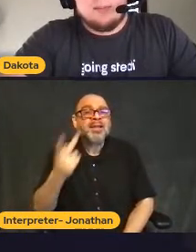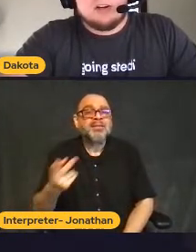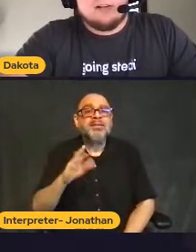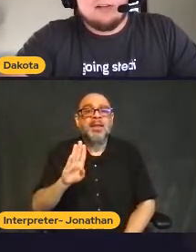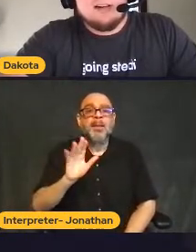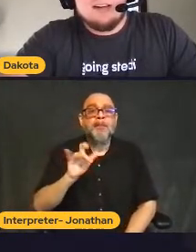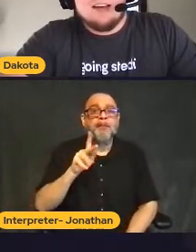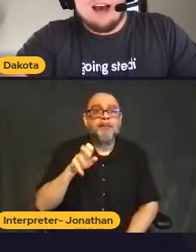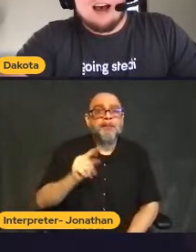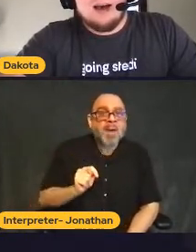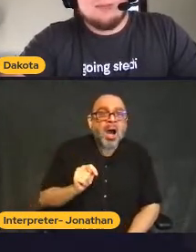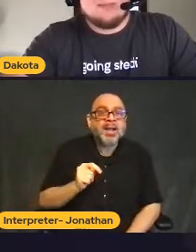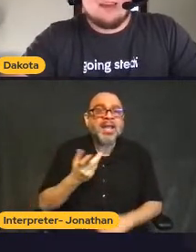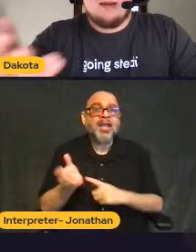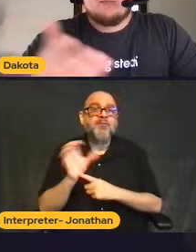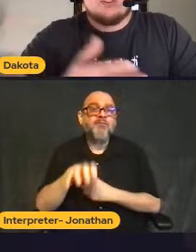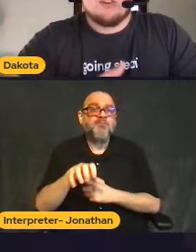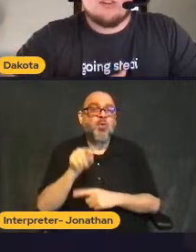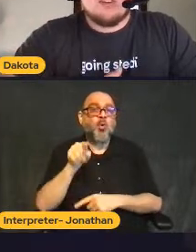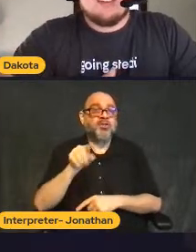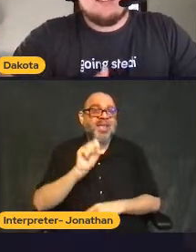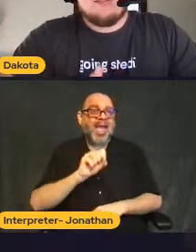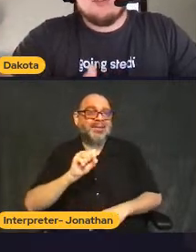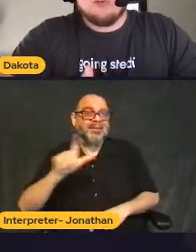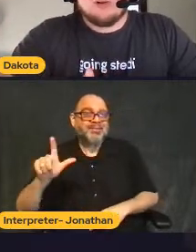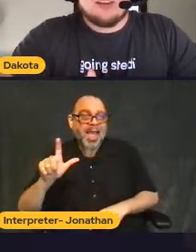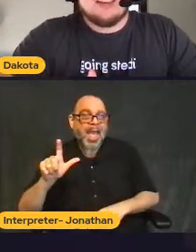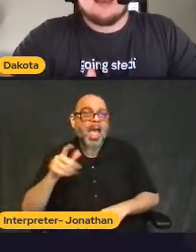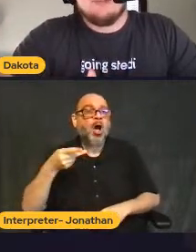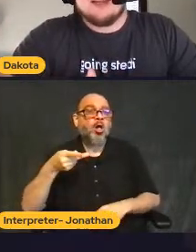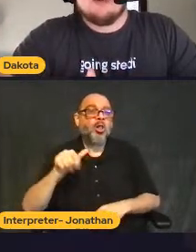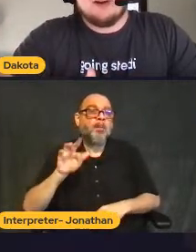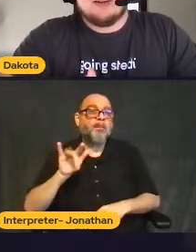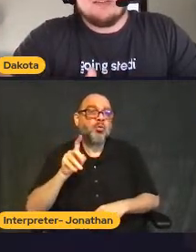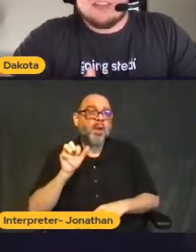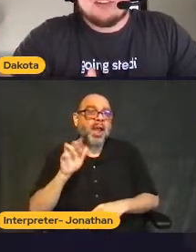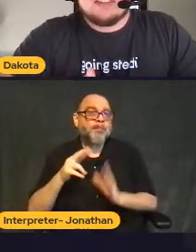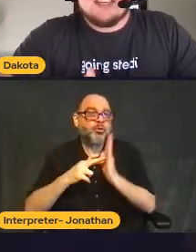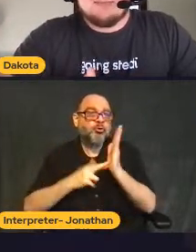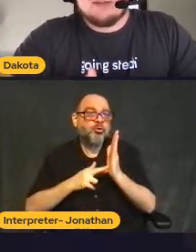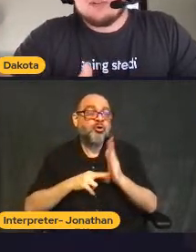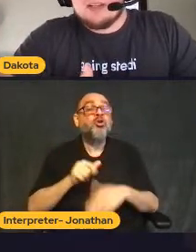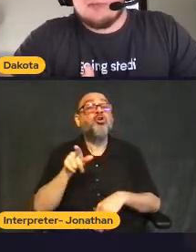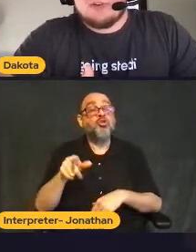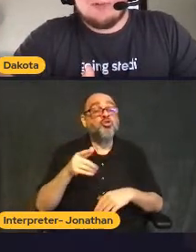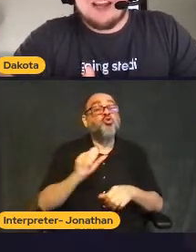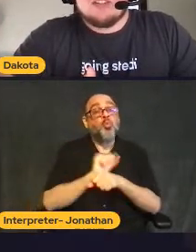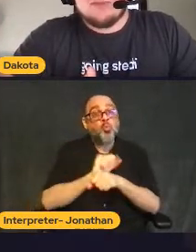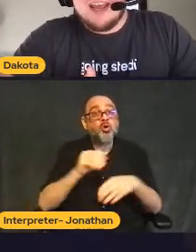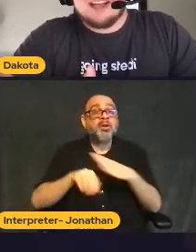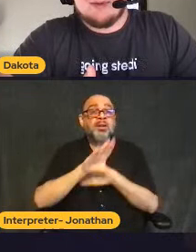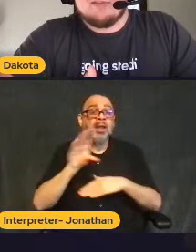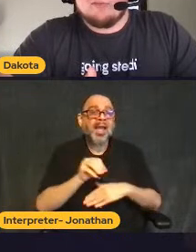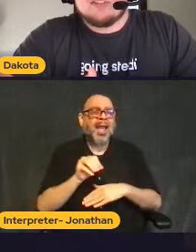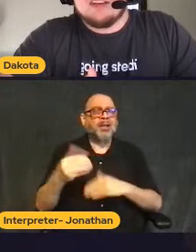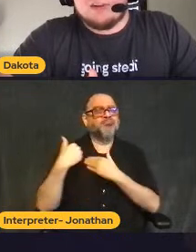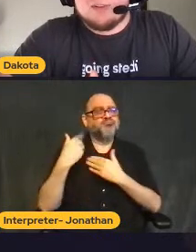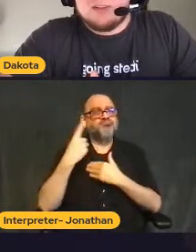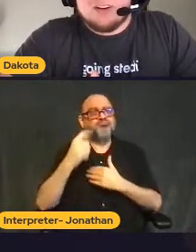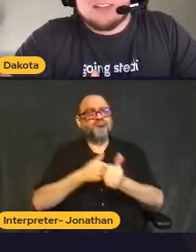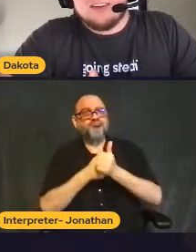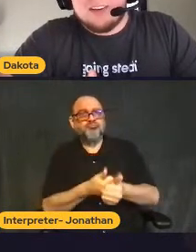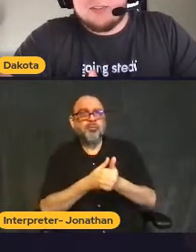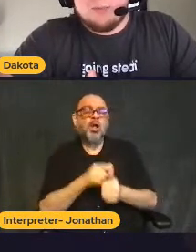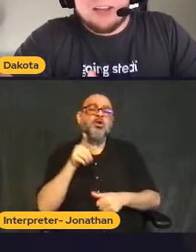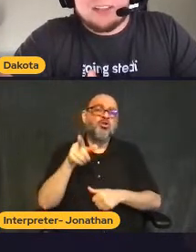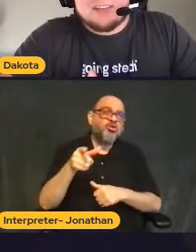SSL parameter. I'm sure if you work in a company where you have a security team and they're responsible for compliance, you've been nagged about enforcing